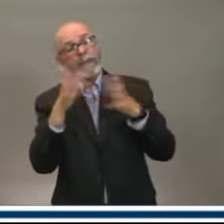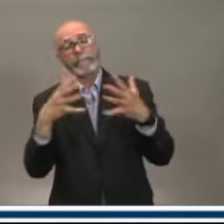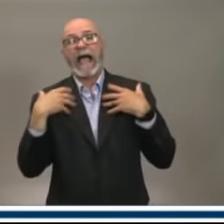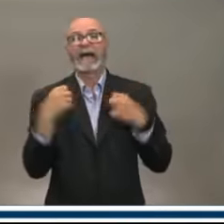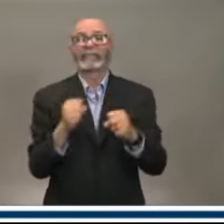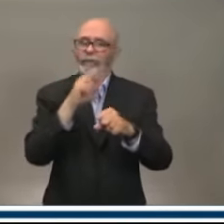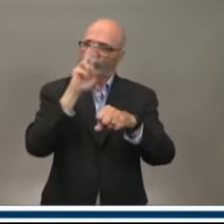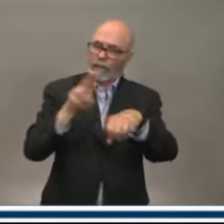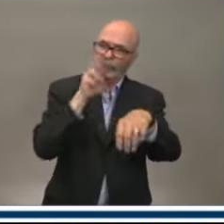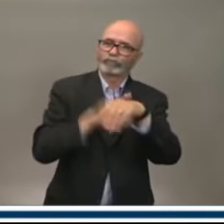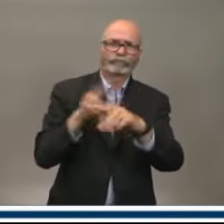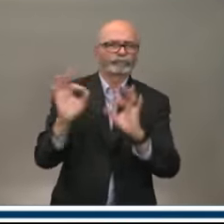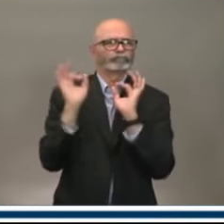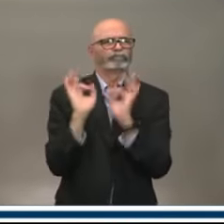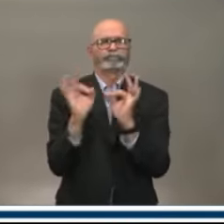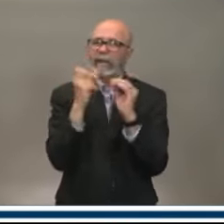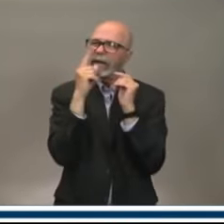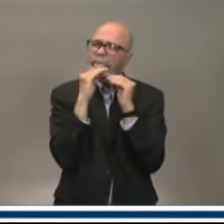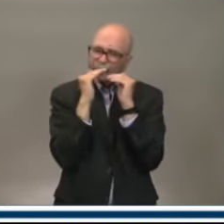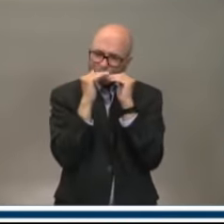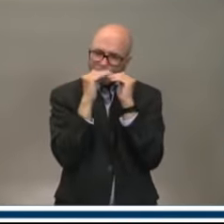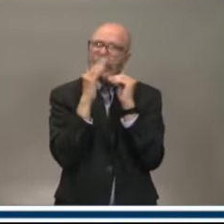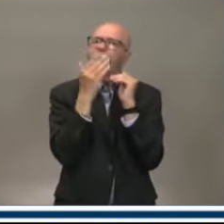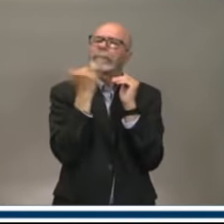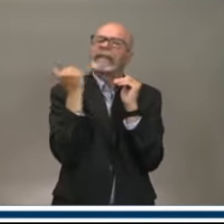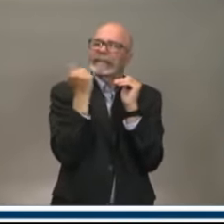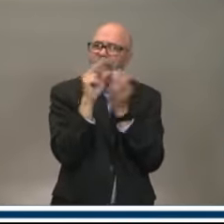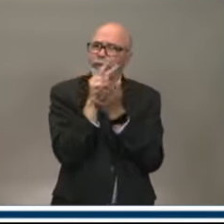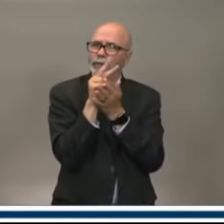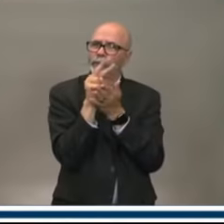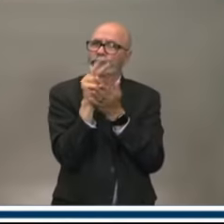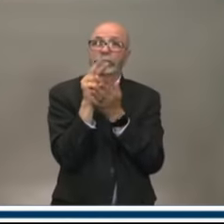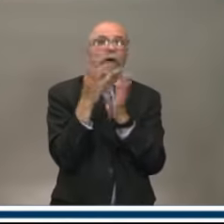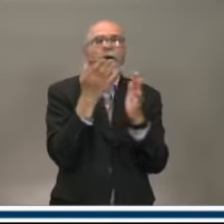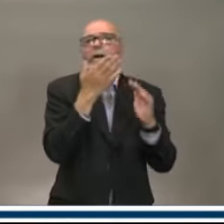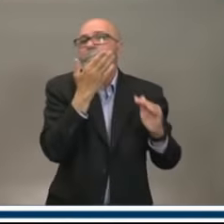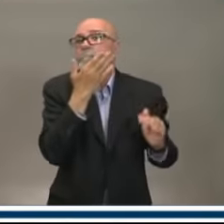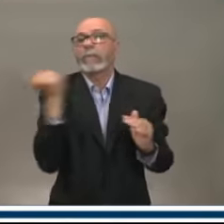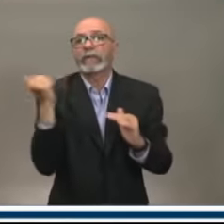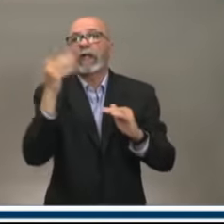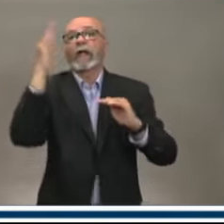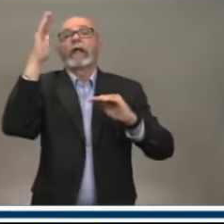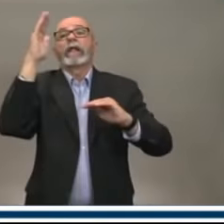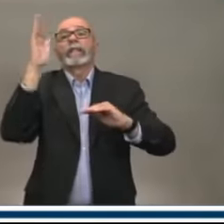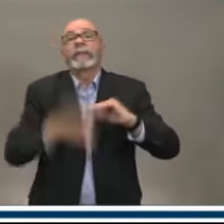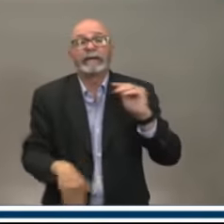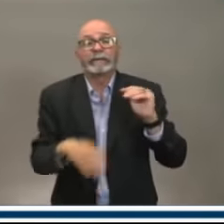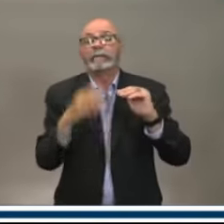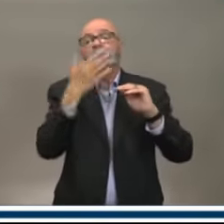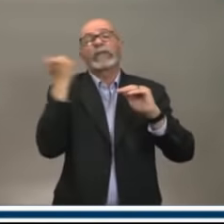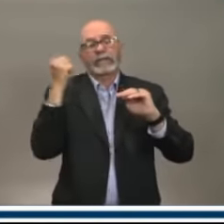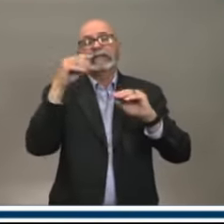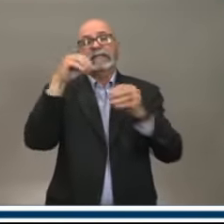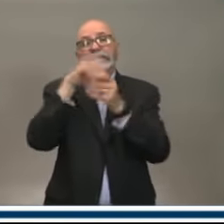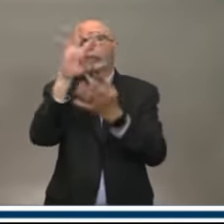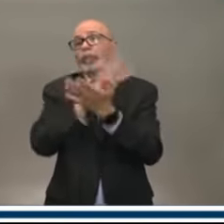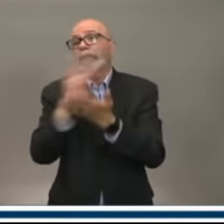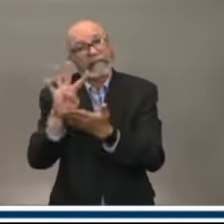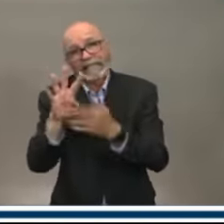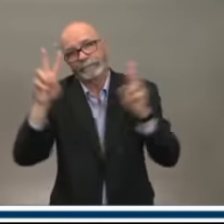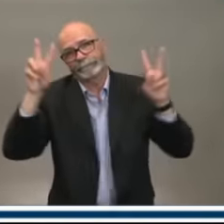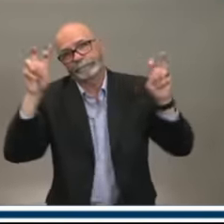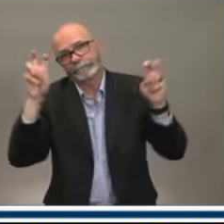period. The best public health advice would be to wait for 2 incubation periods, but public health advice that needs to be weighed up with a number of other factors.